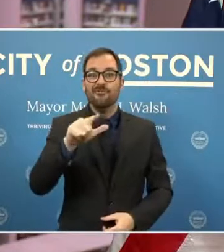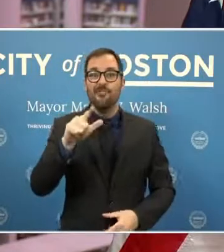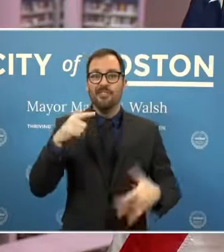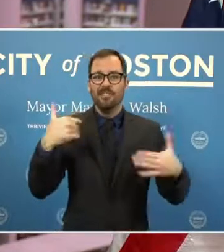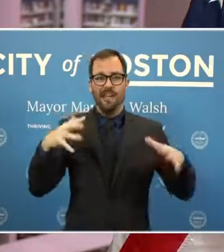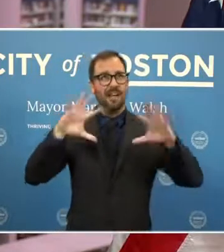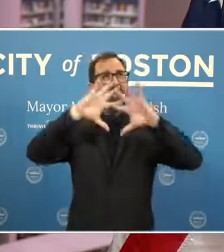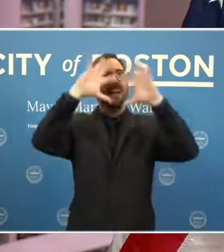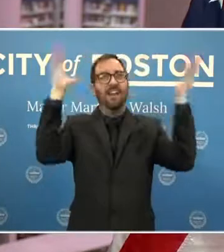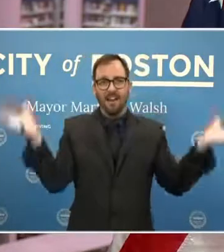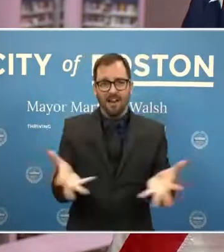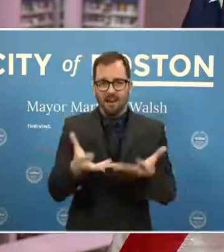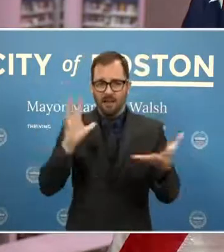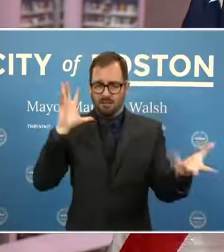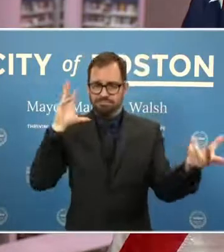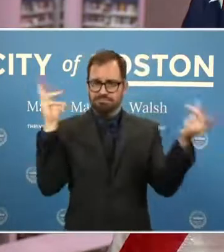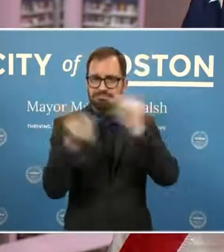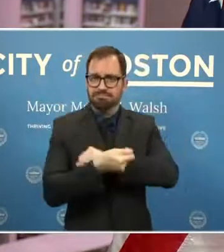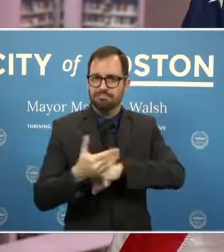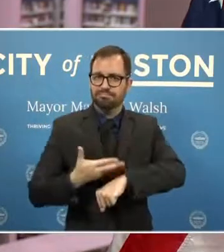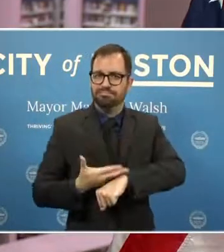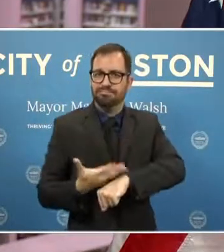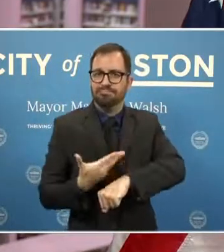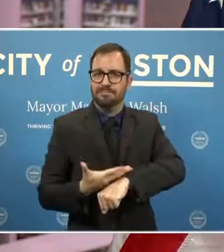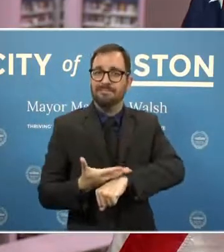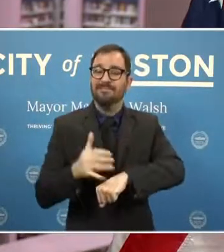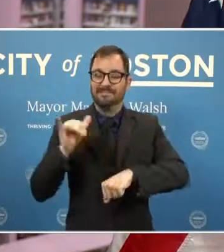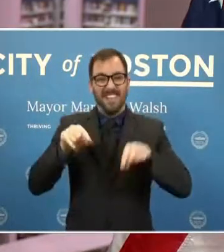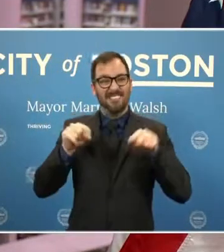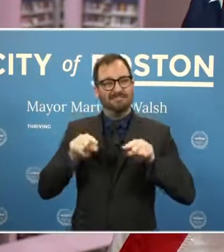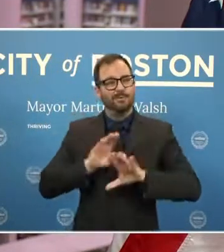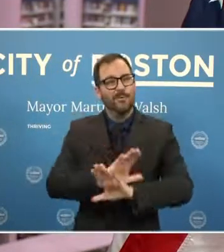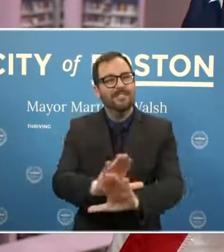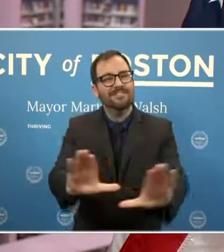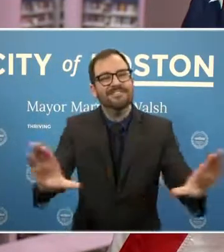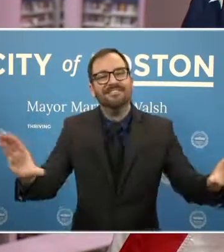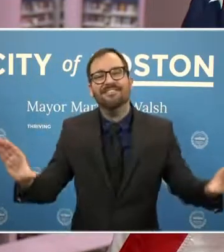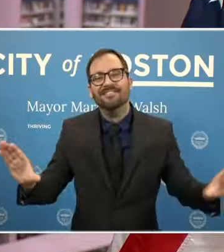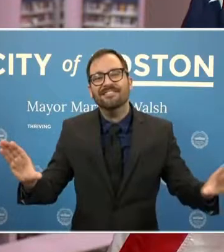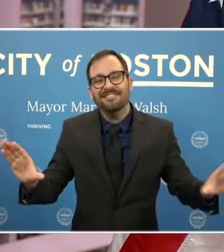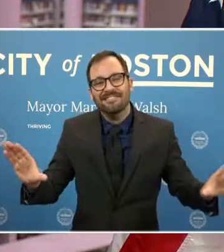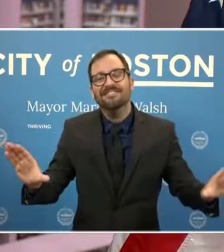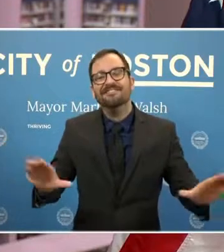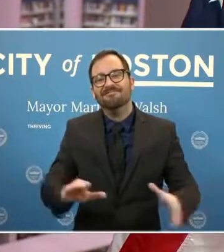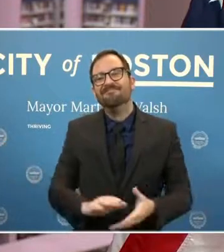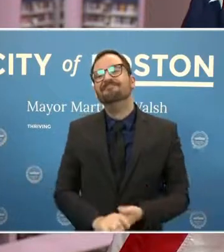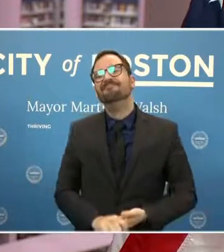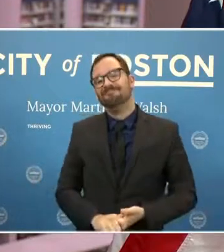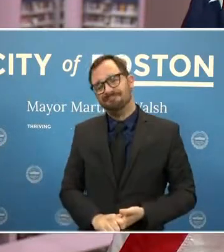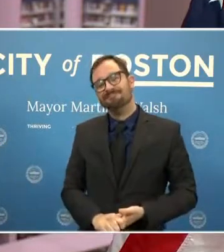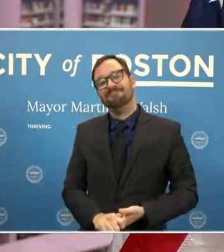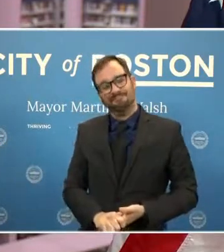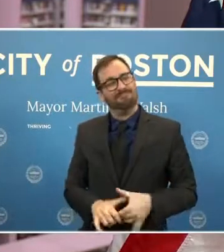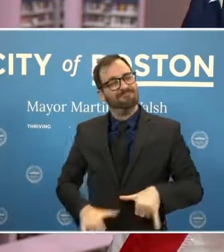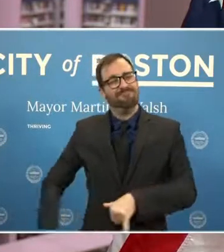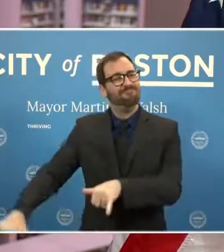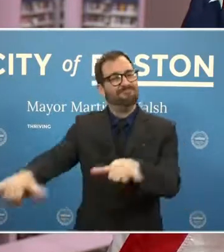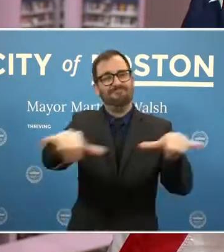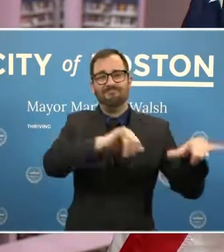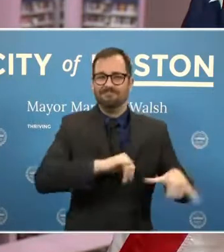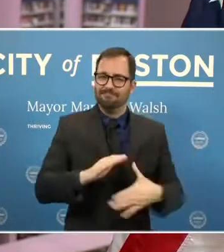These are the goods we hold in common as Bostonians. We have strengthened them more than ever, and now we need them more than